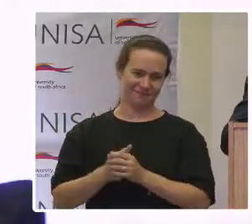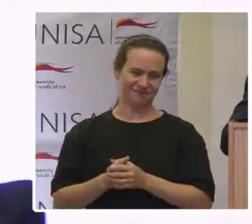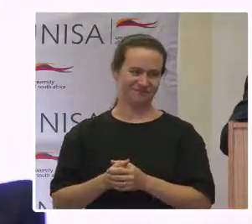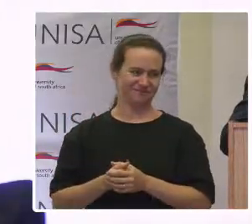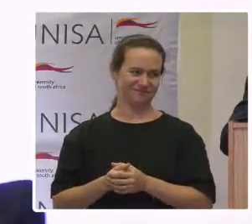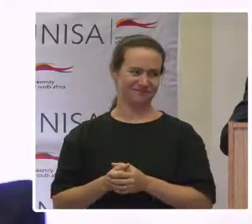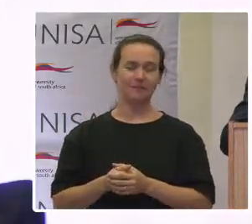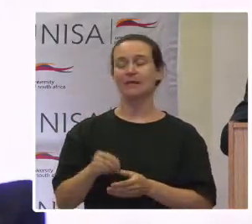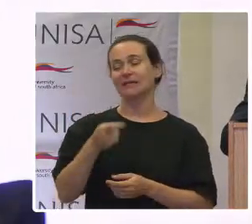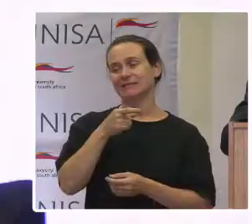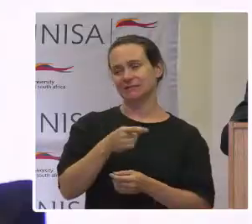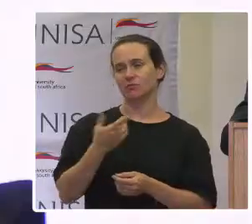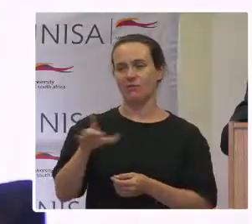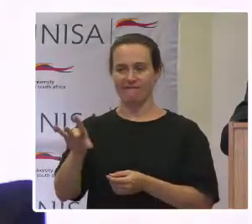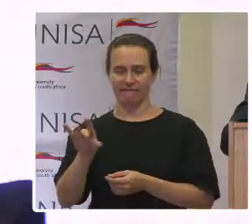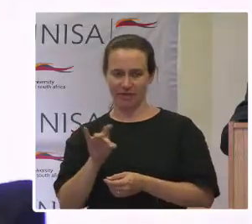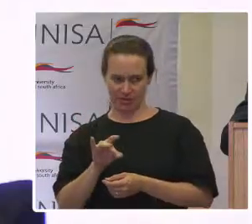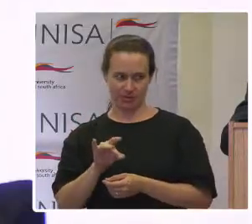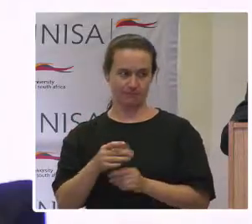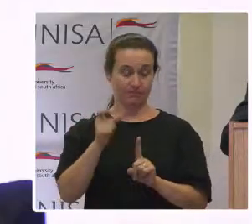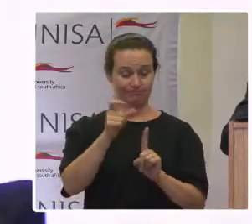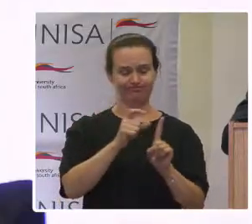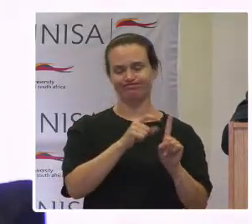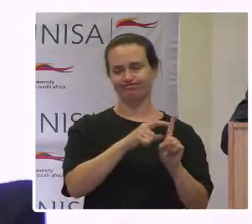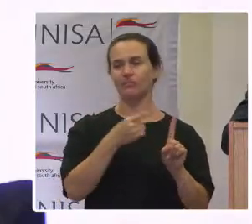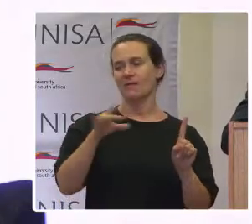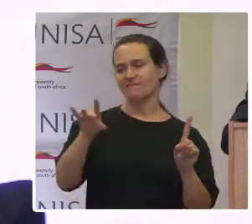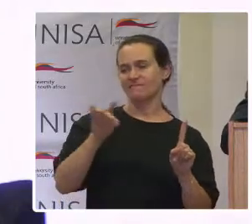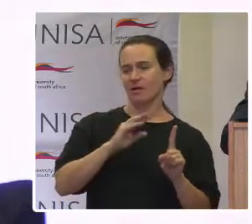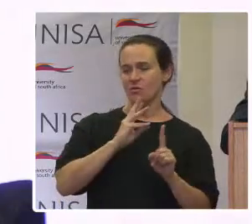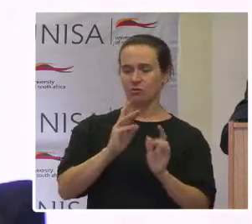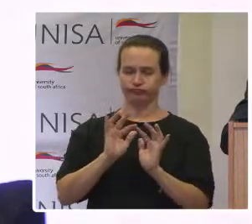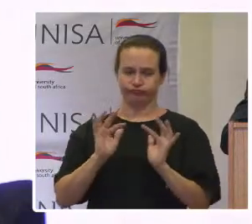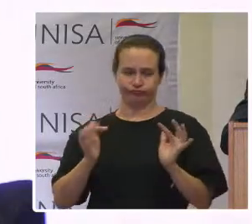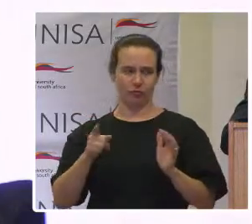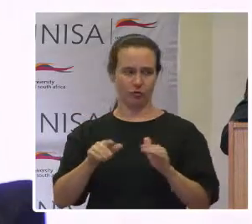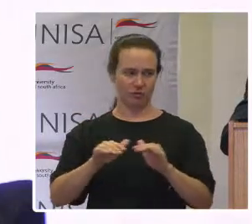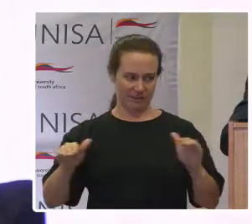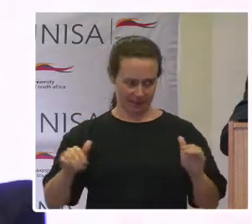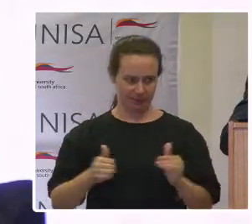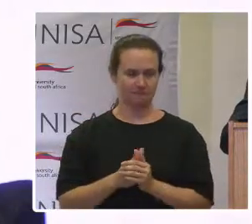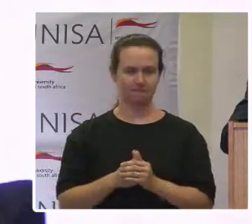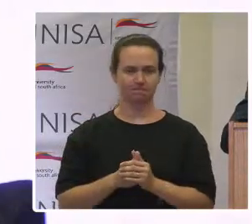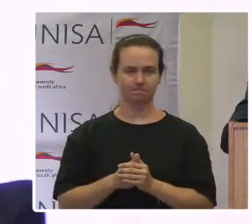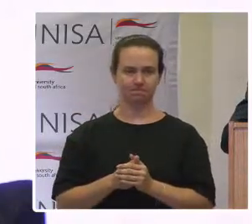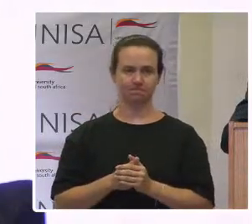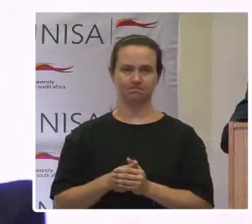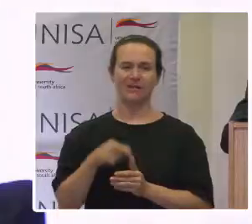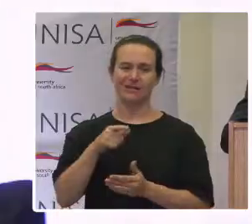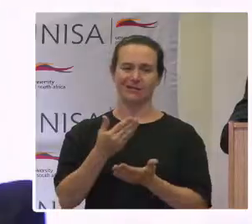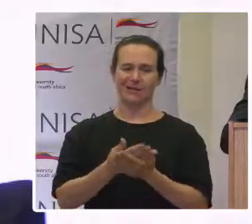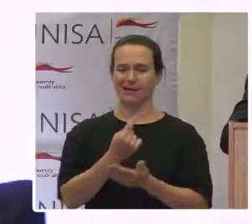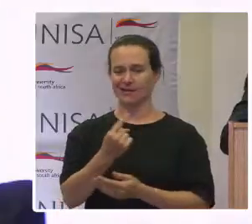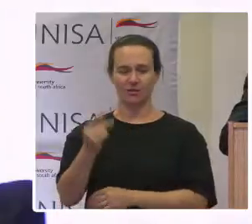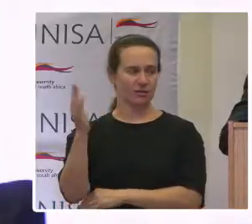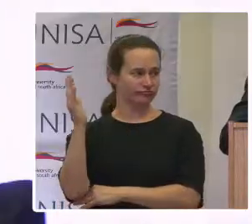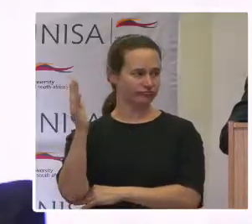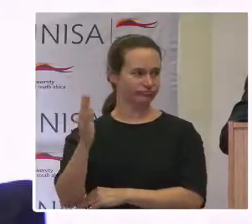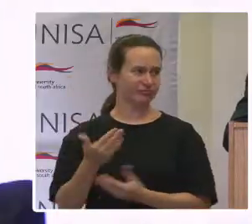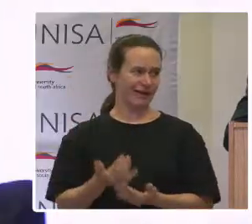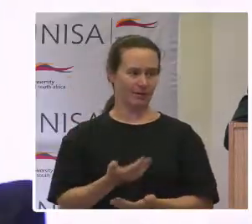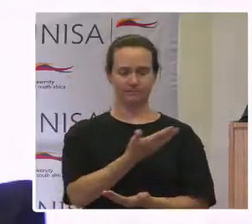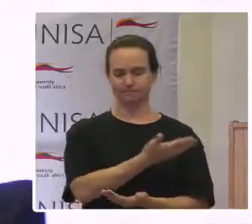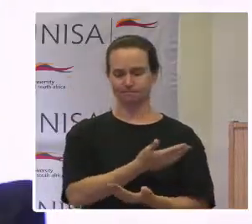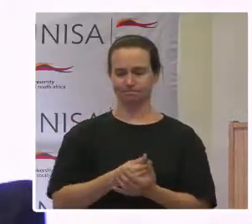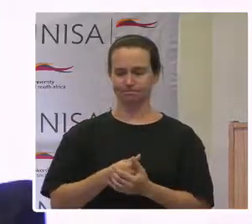will invite the panel members to the stage to deliver their talk to us. Over to you,